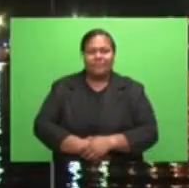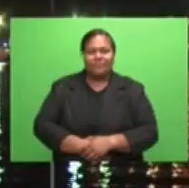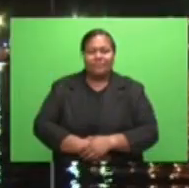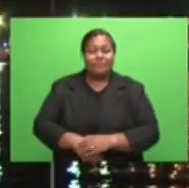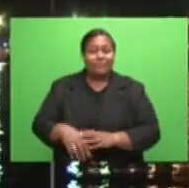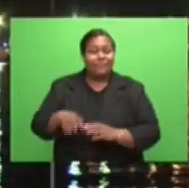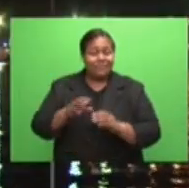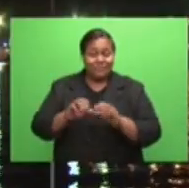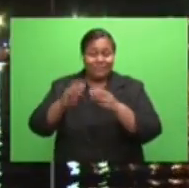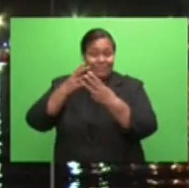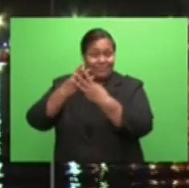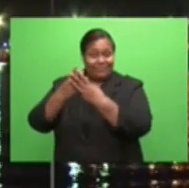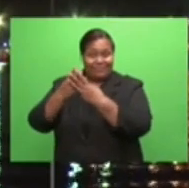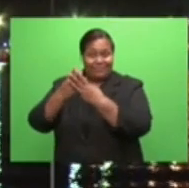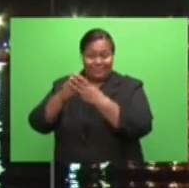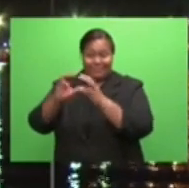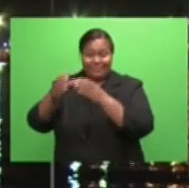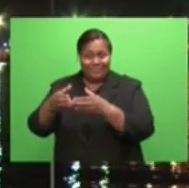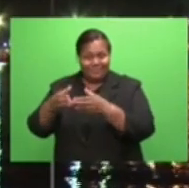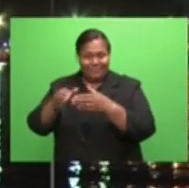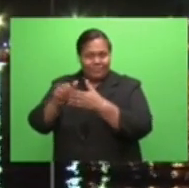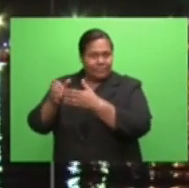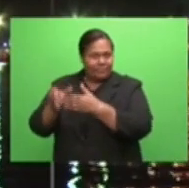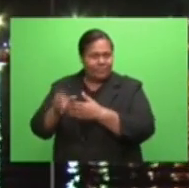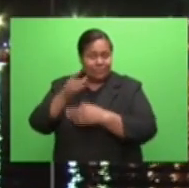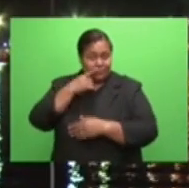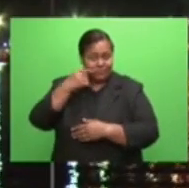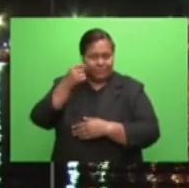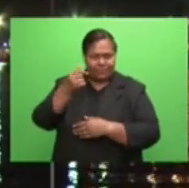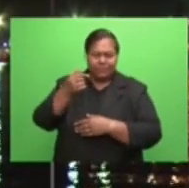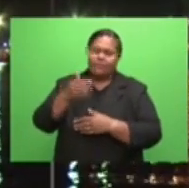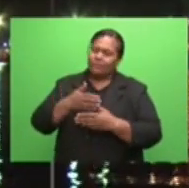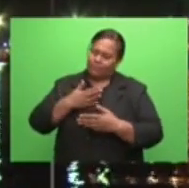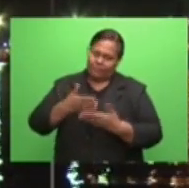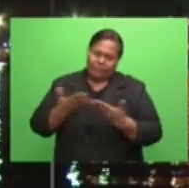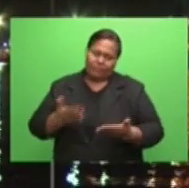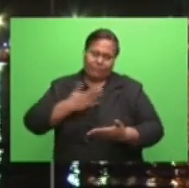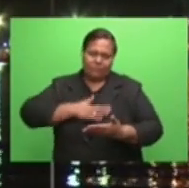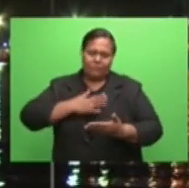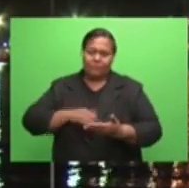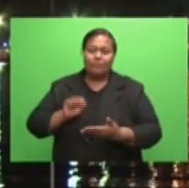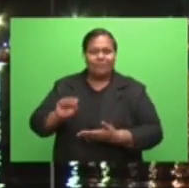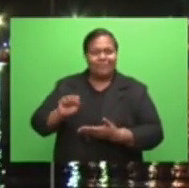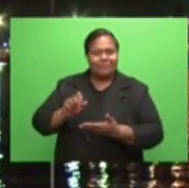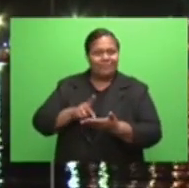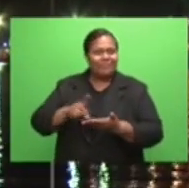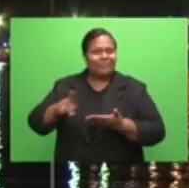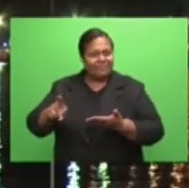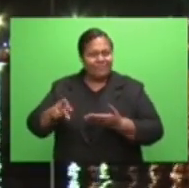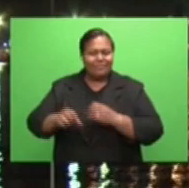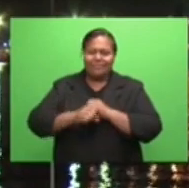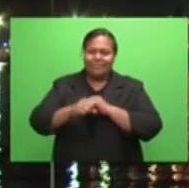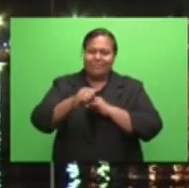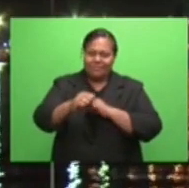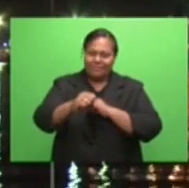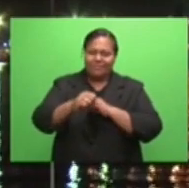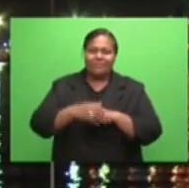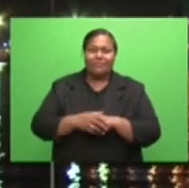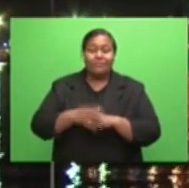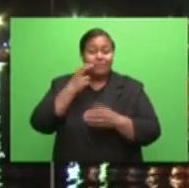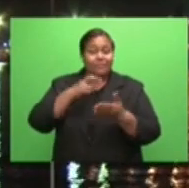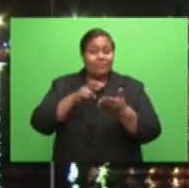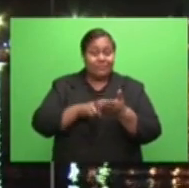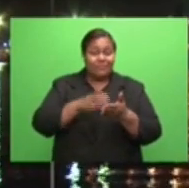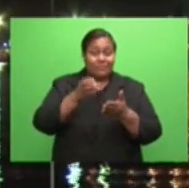SODELPA party leader Sitiveni Rambuka insists that it is time for his position to be advertised. This comes amid confirmation by the Register of